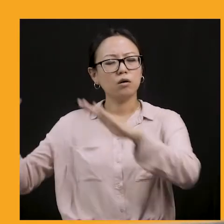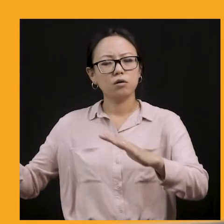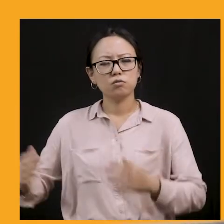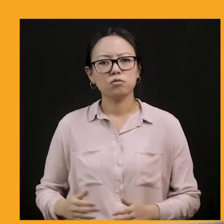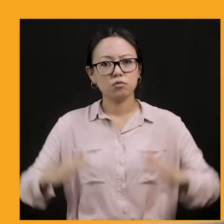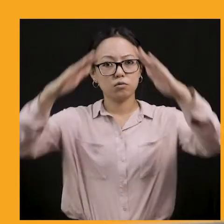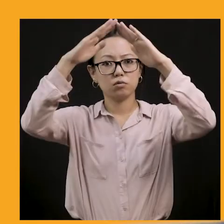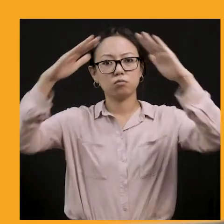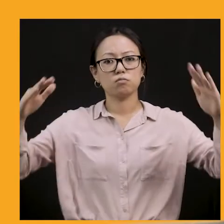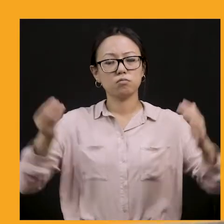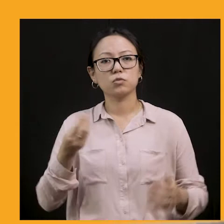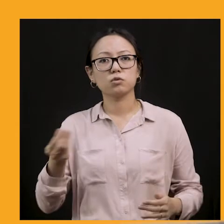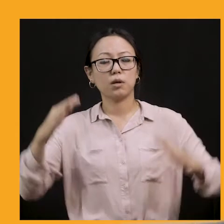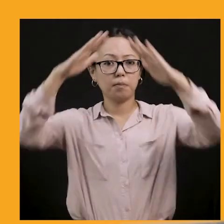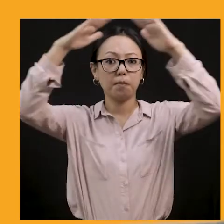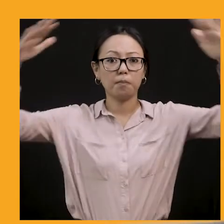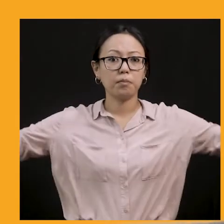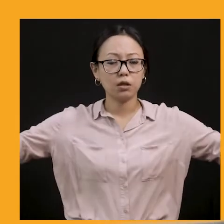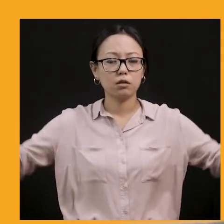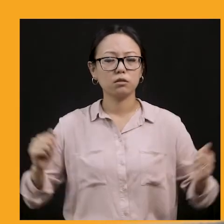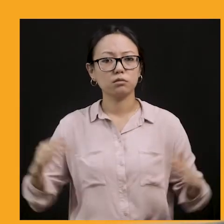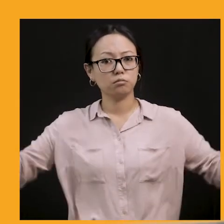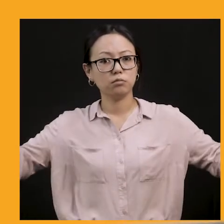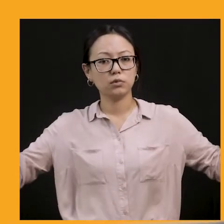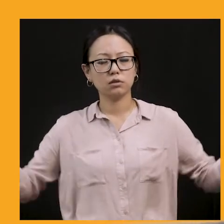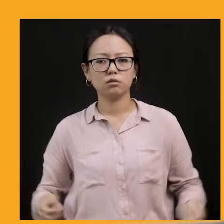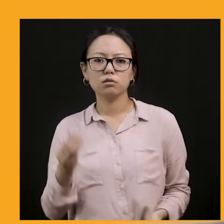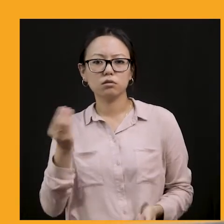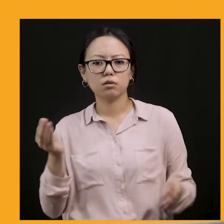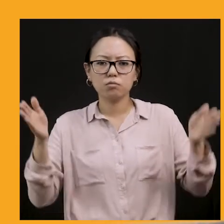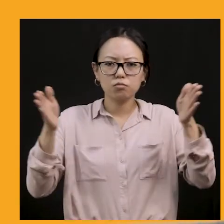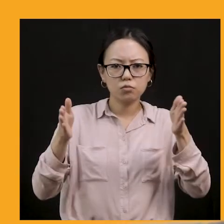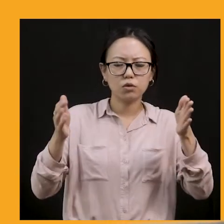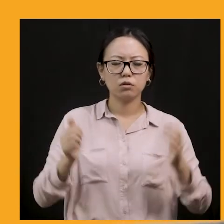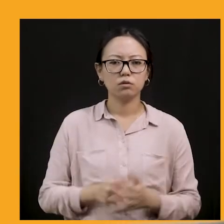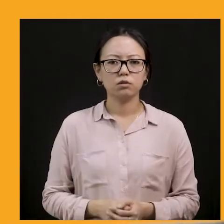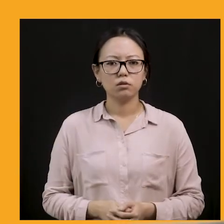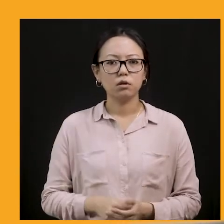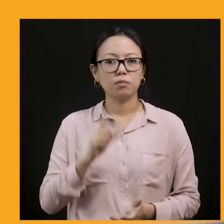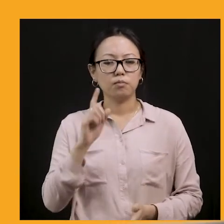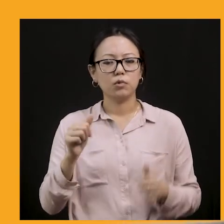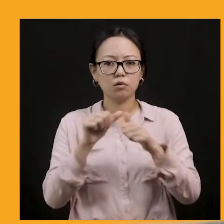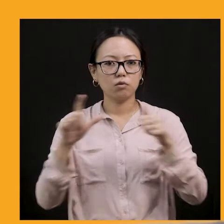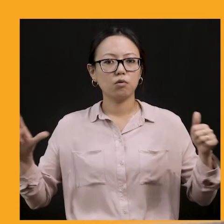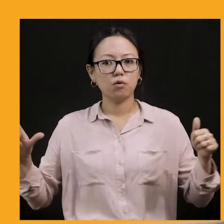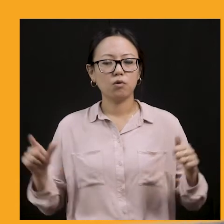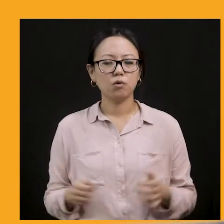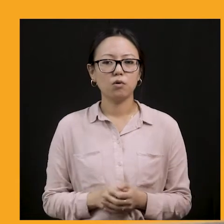be big, it can be medium-sized house, but all the houses